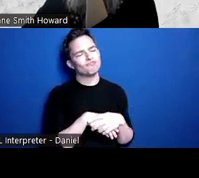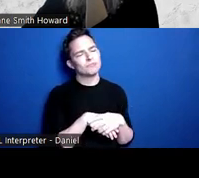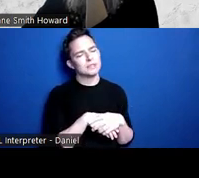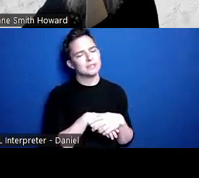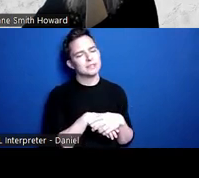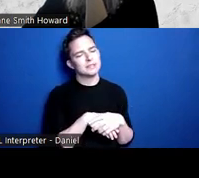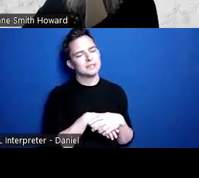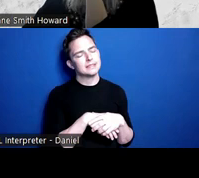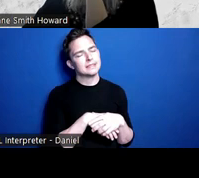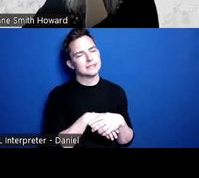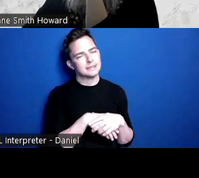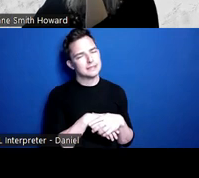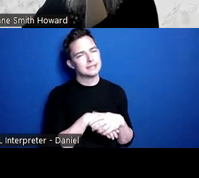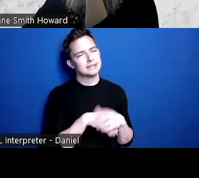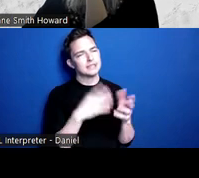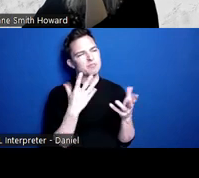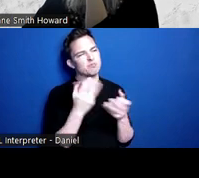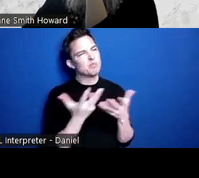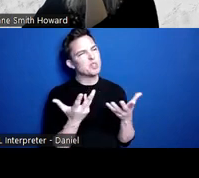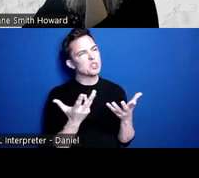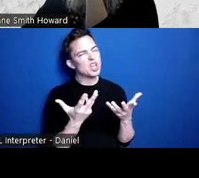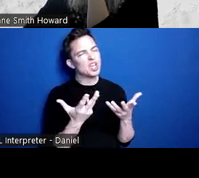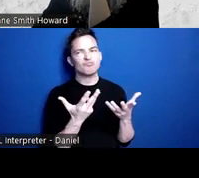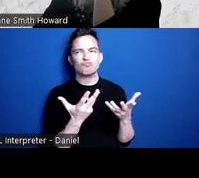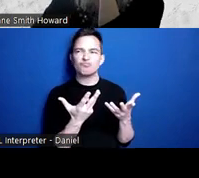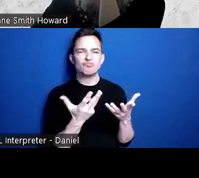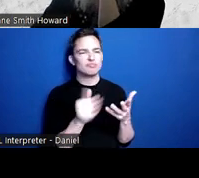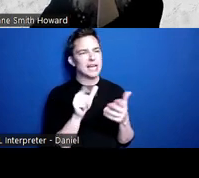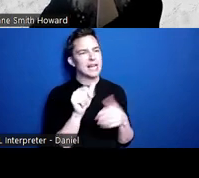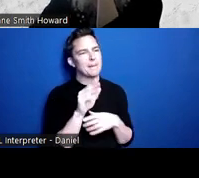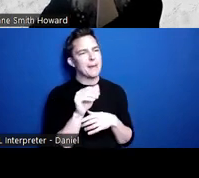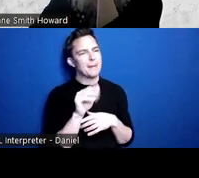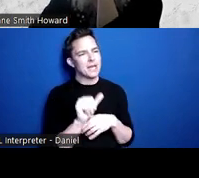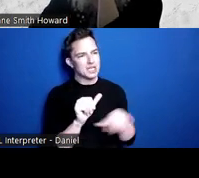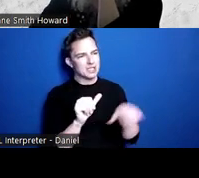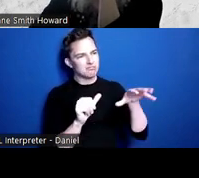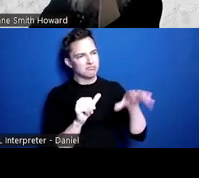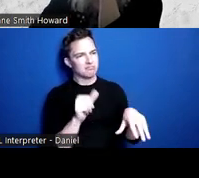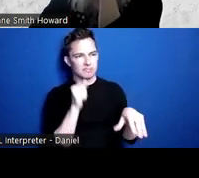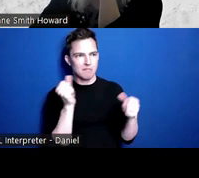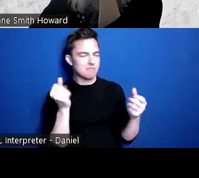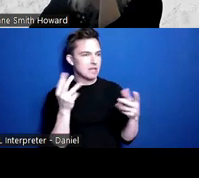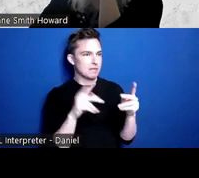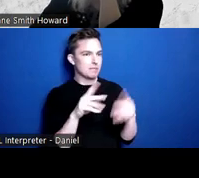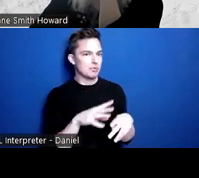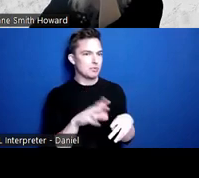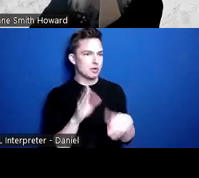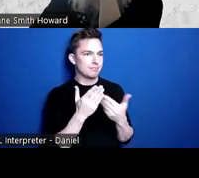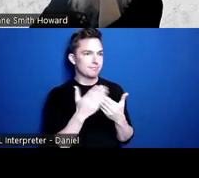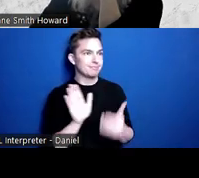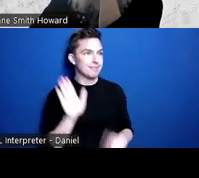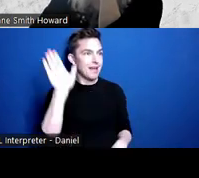it's good. It's pretty much in Alabama, there's not too many people that kind of are raising their hands to